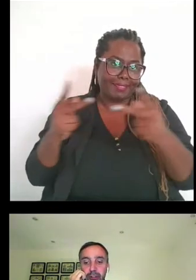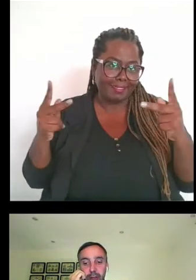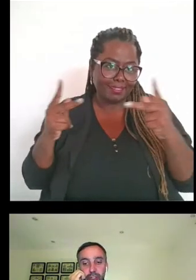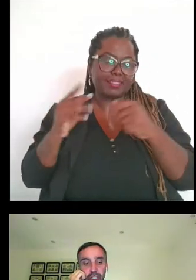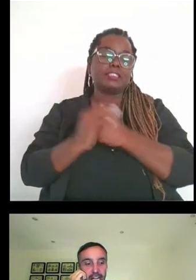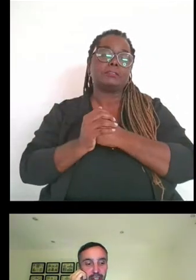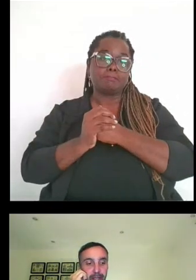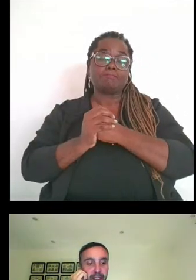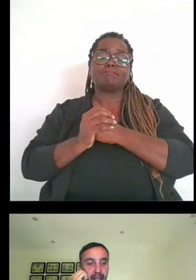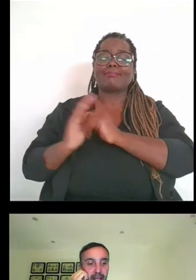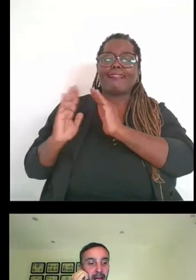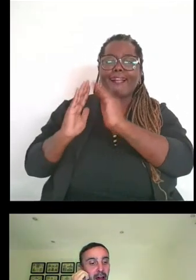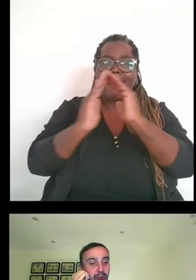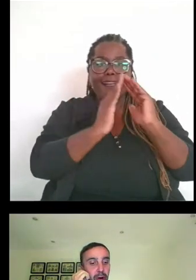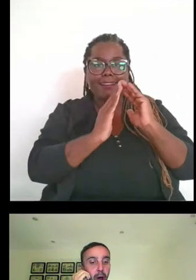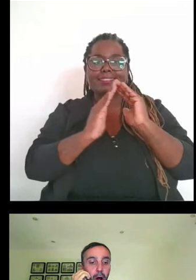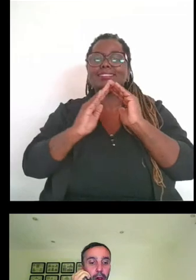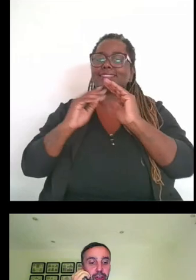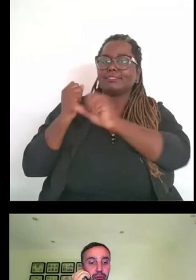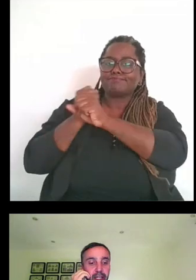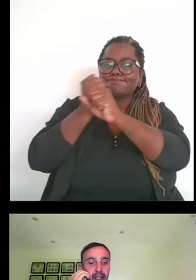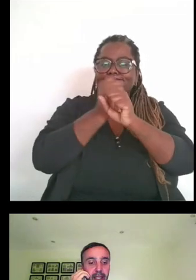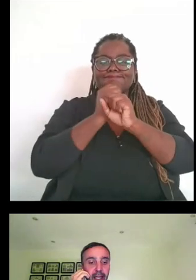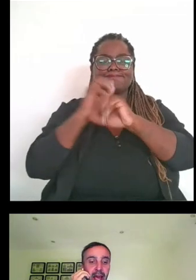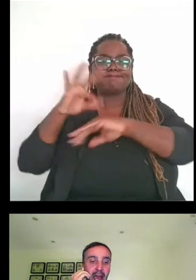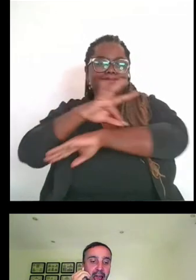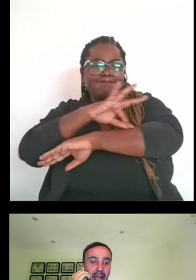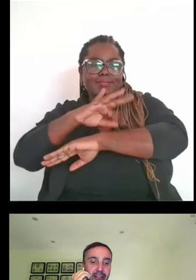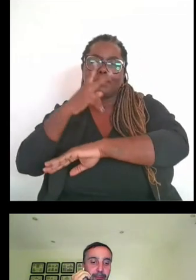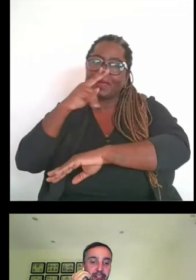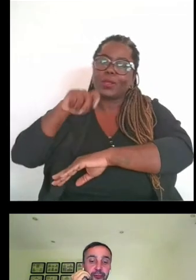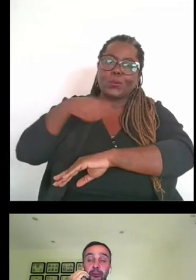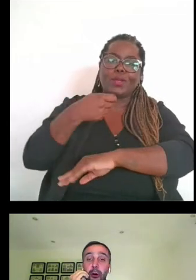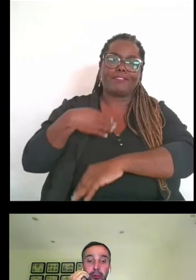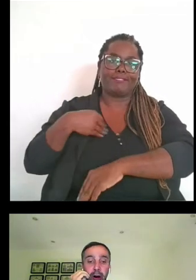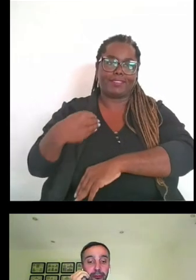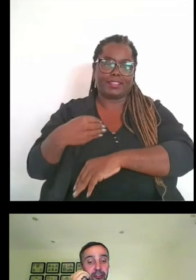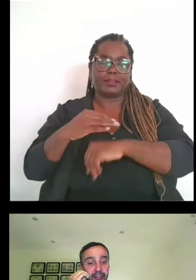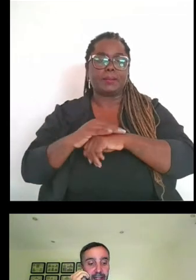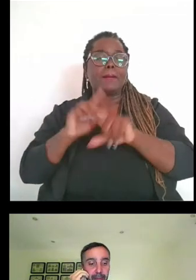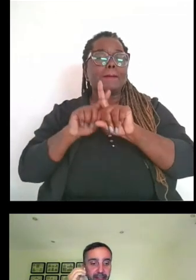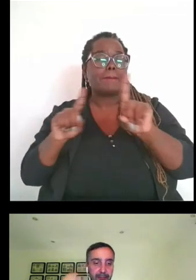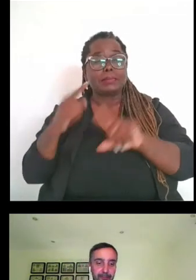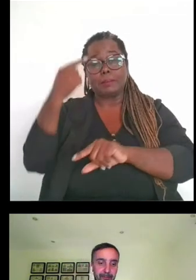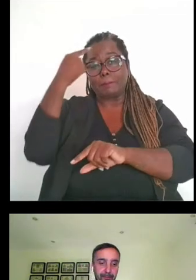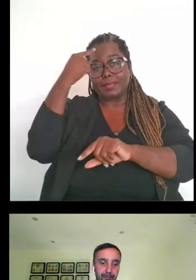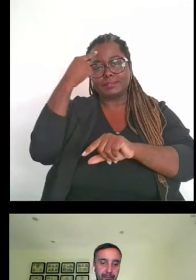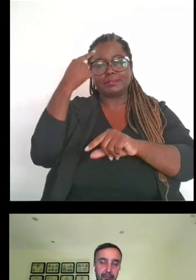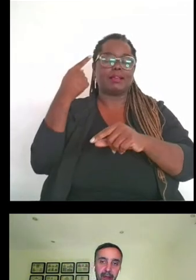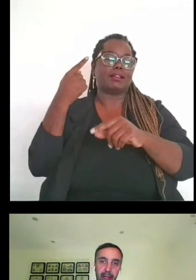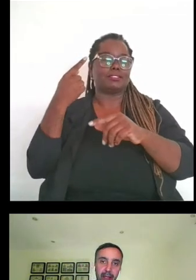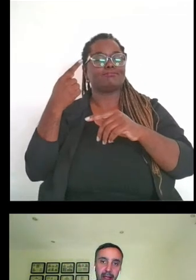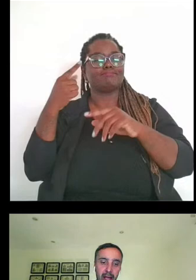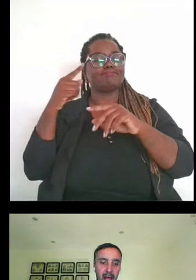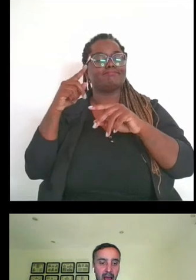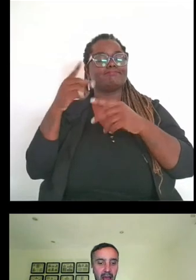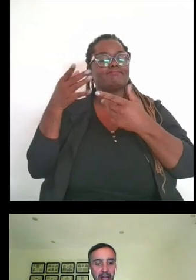consideration for social judgment for an all too readily accepted form of concealment